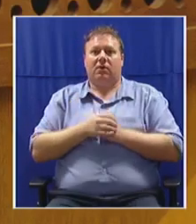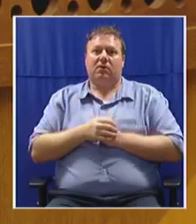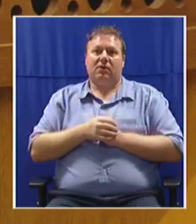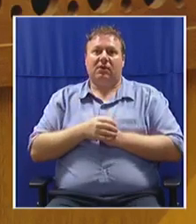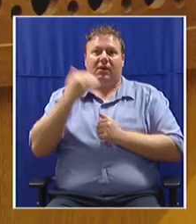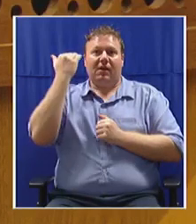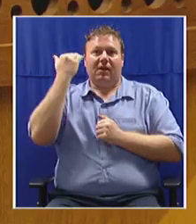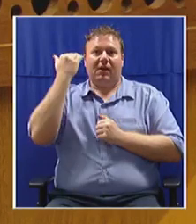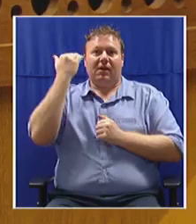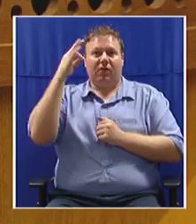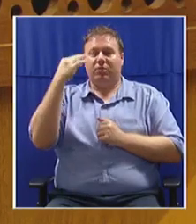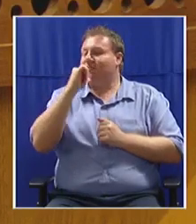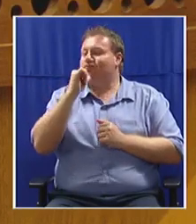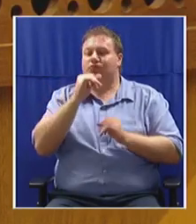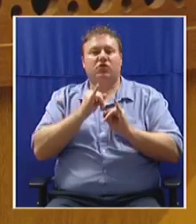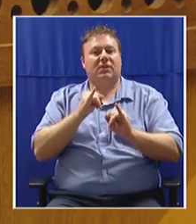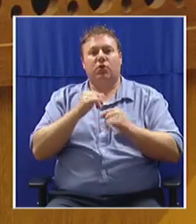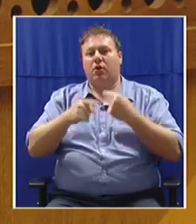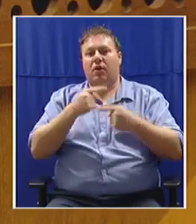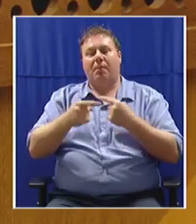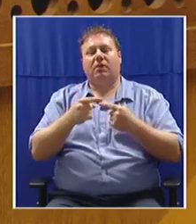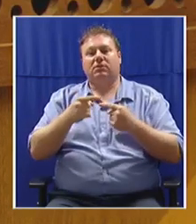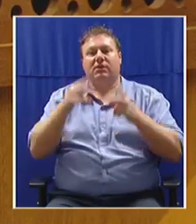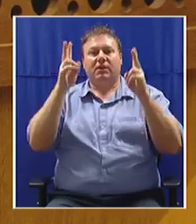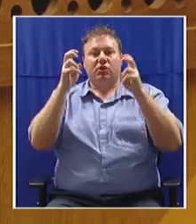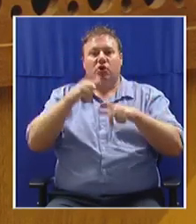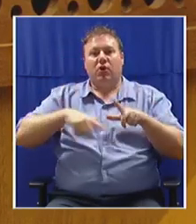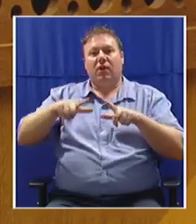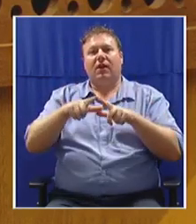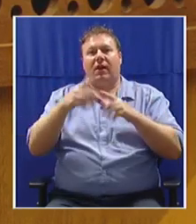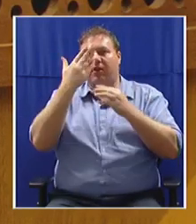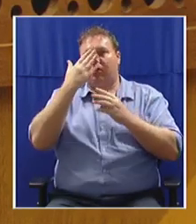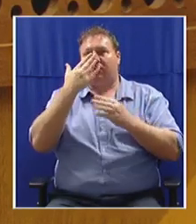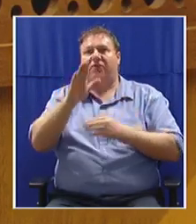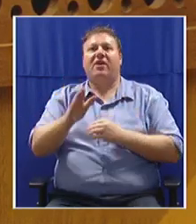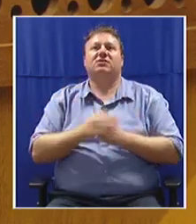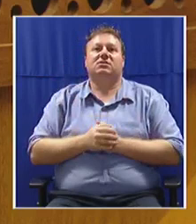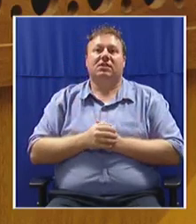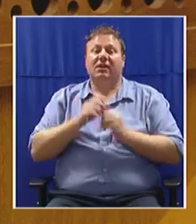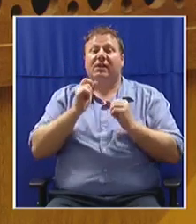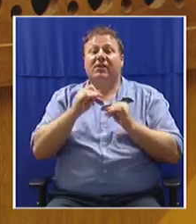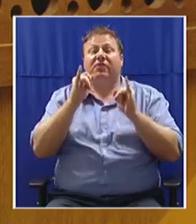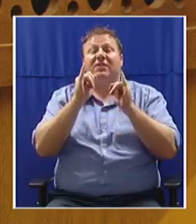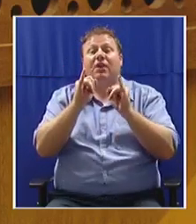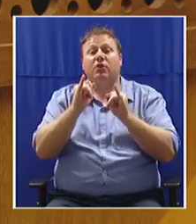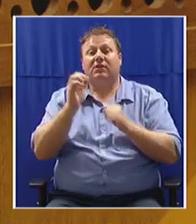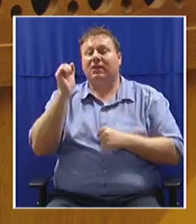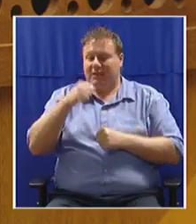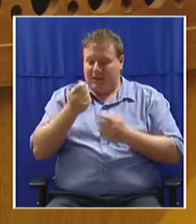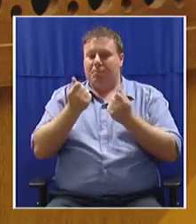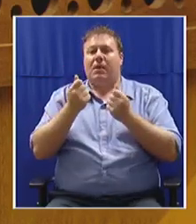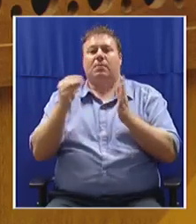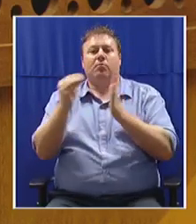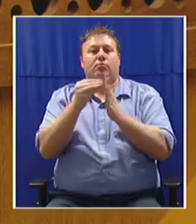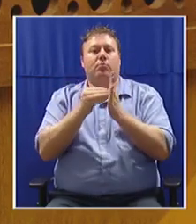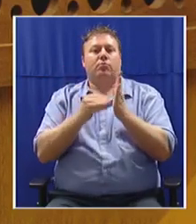is not serious in addressing the issue of land. If it was serious, the amount allocated to this department